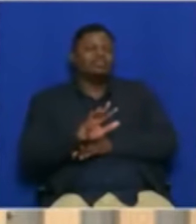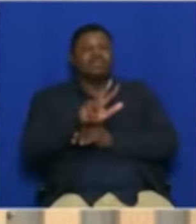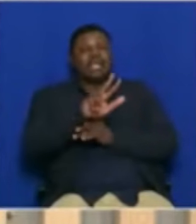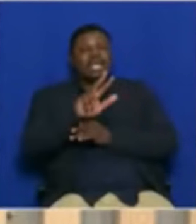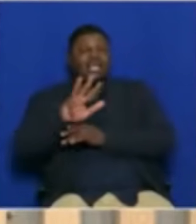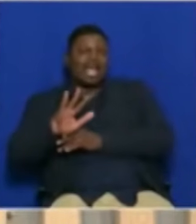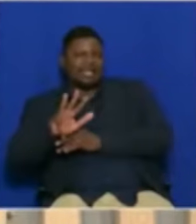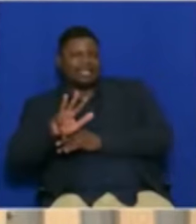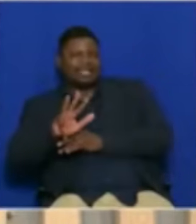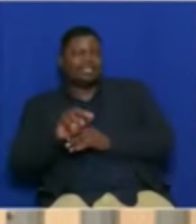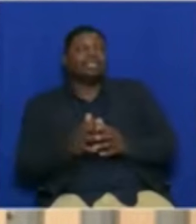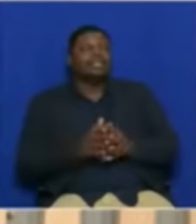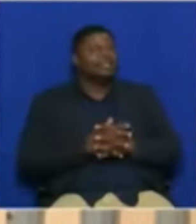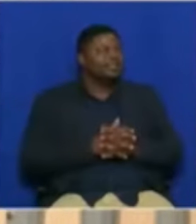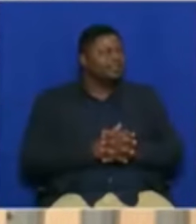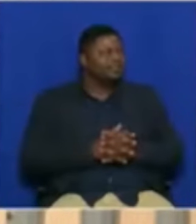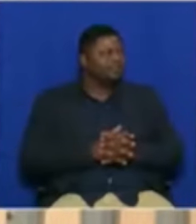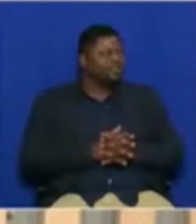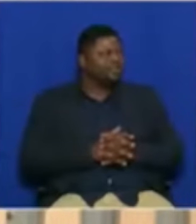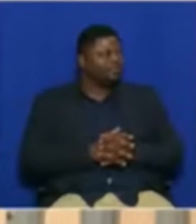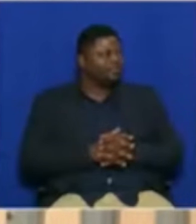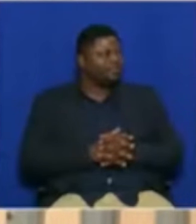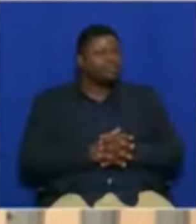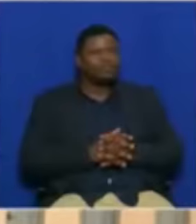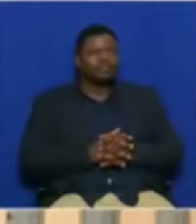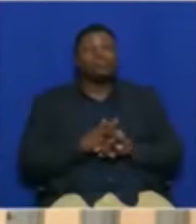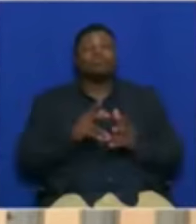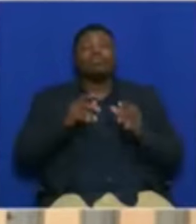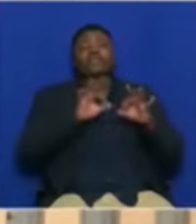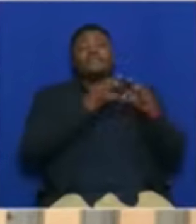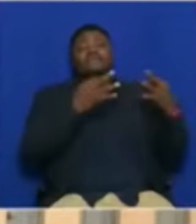is it file 3? Yes, file 3.